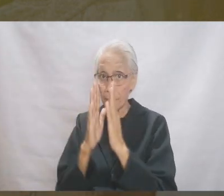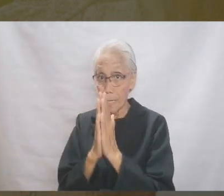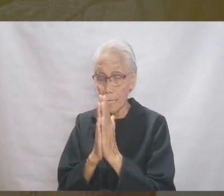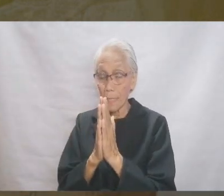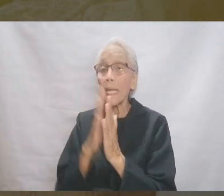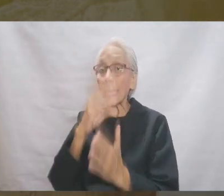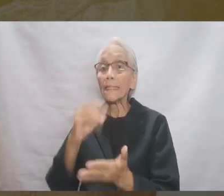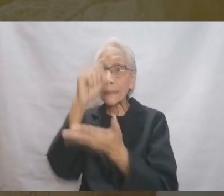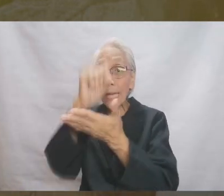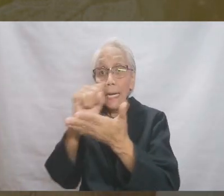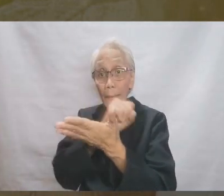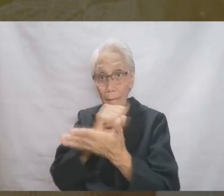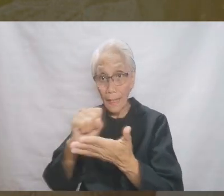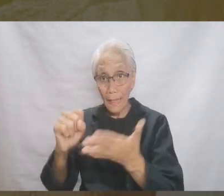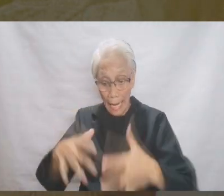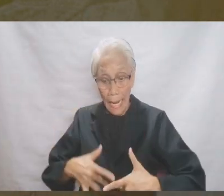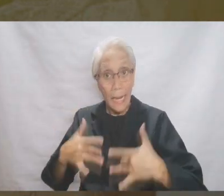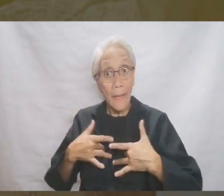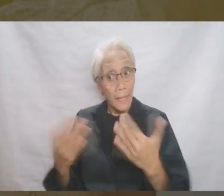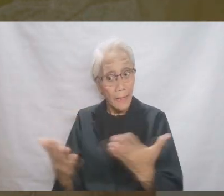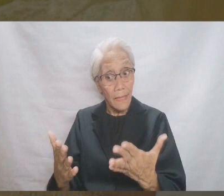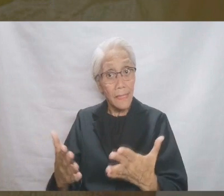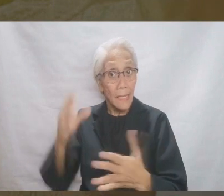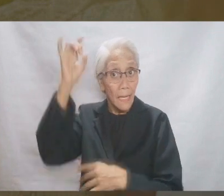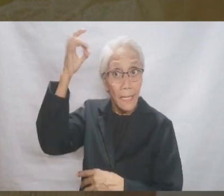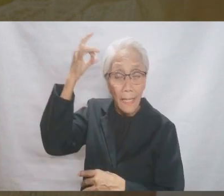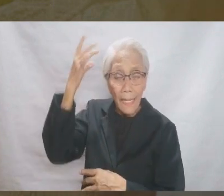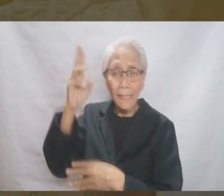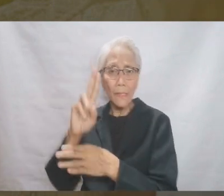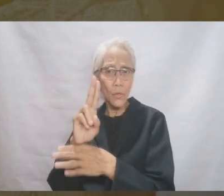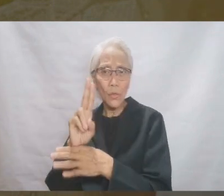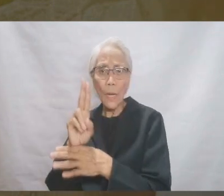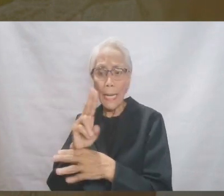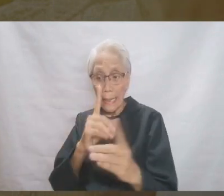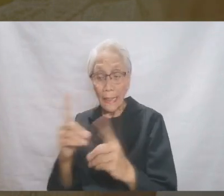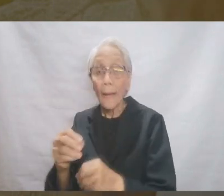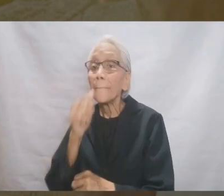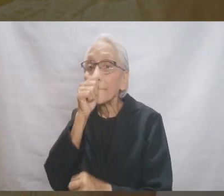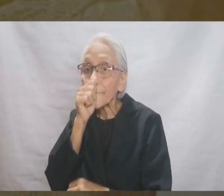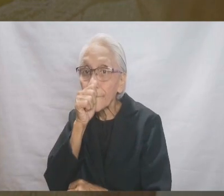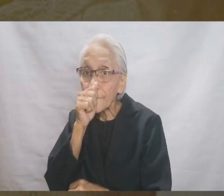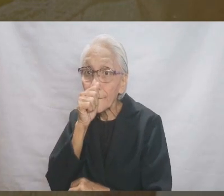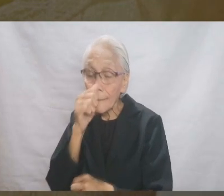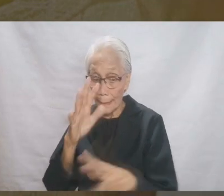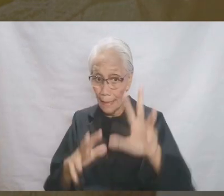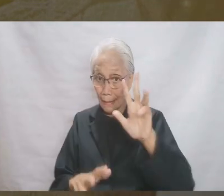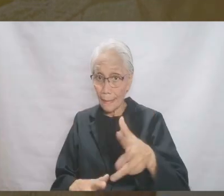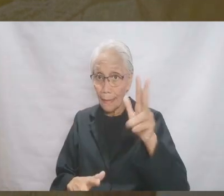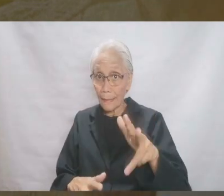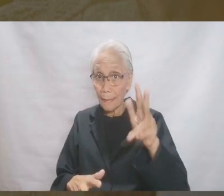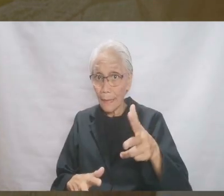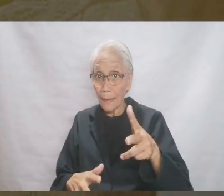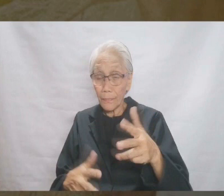prayer and sacramental life. And this grace is usually done in secret. At ikatlong dahilan,